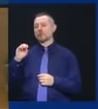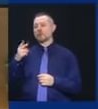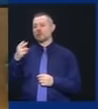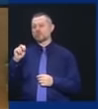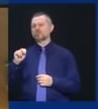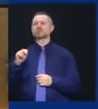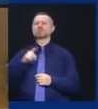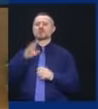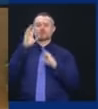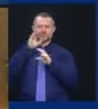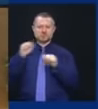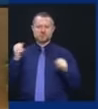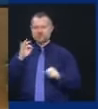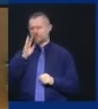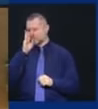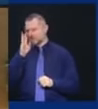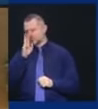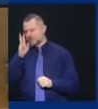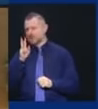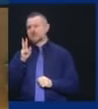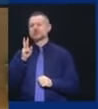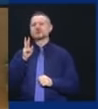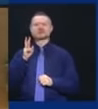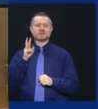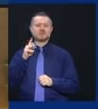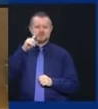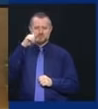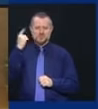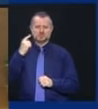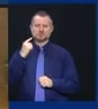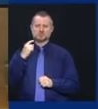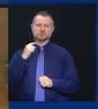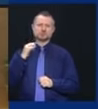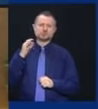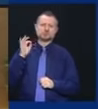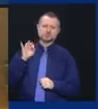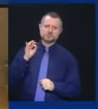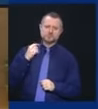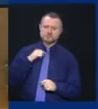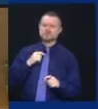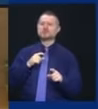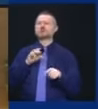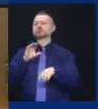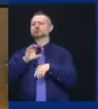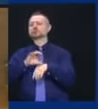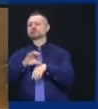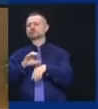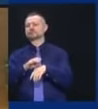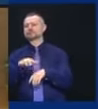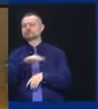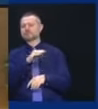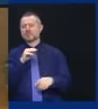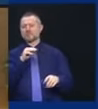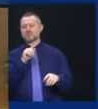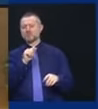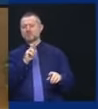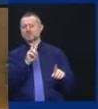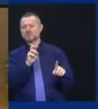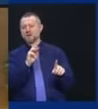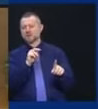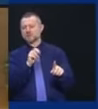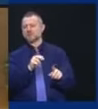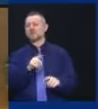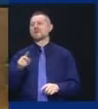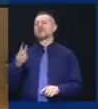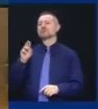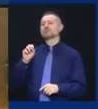the Westchester United Black Clergy and Pastor of the Congregational Heights Church in Mount Vernon. Reverend Stephen Pogue, Pastor of the